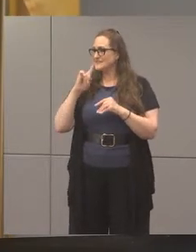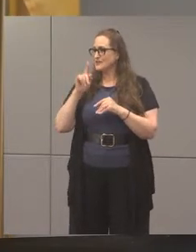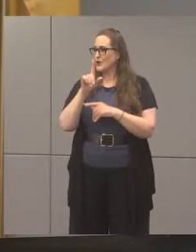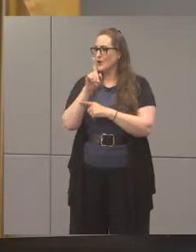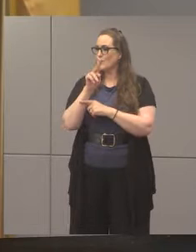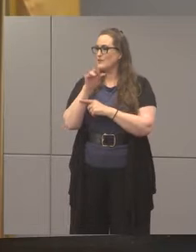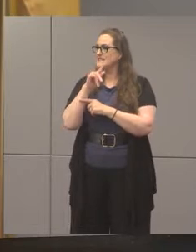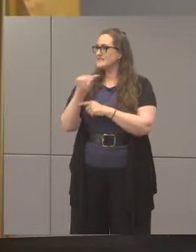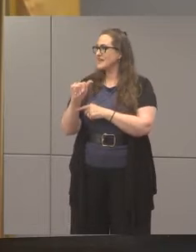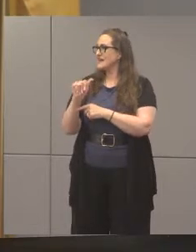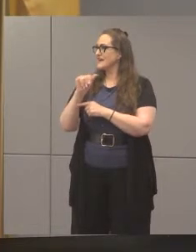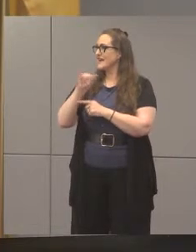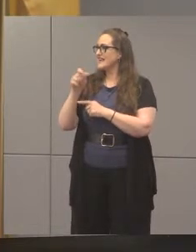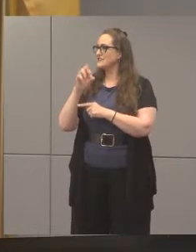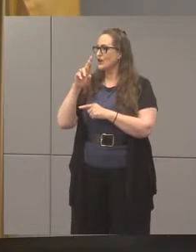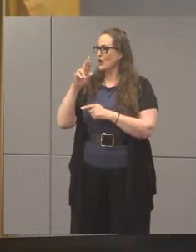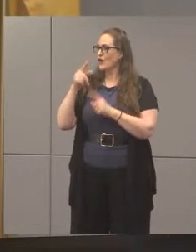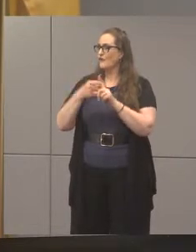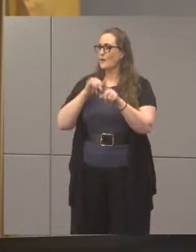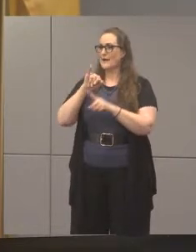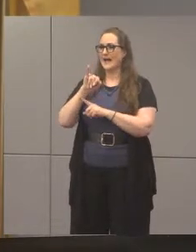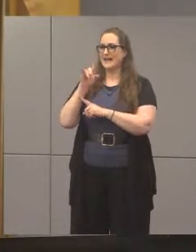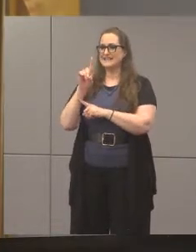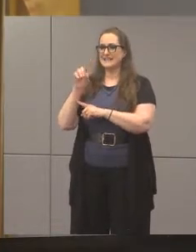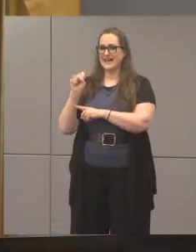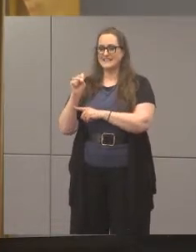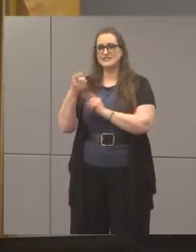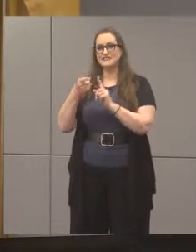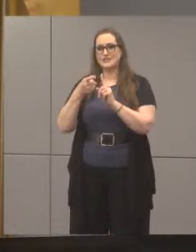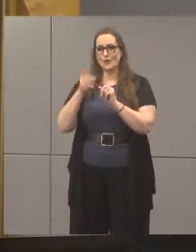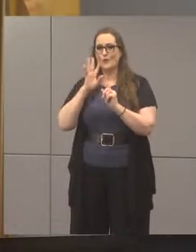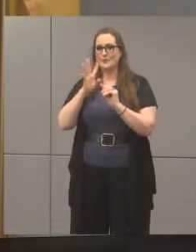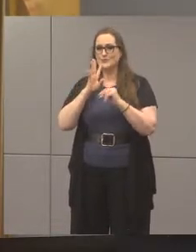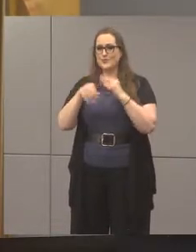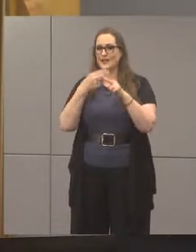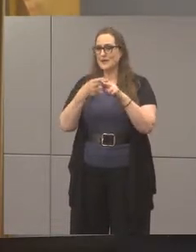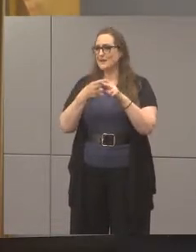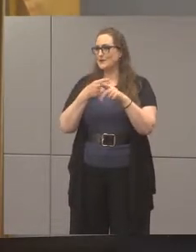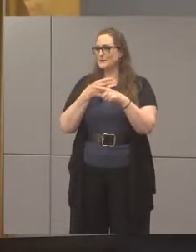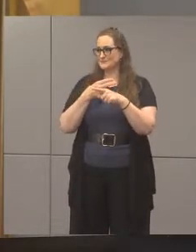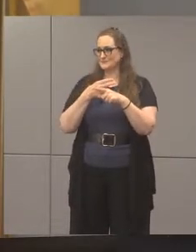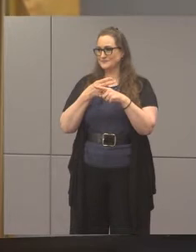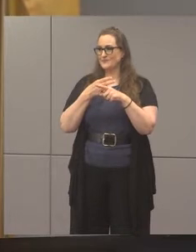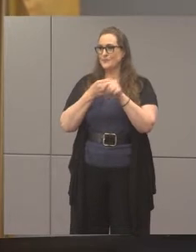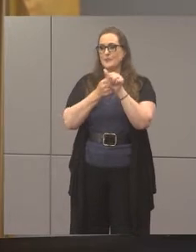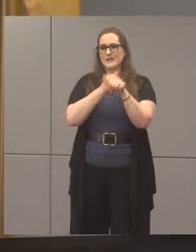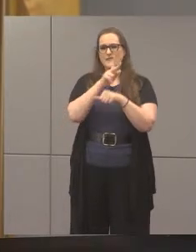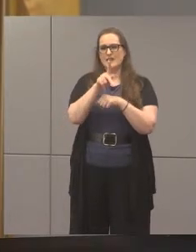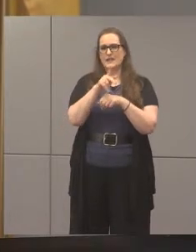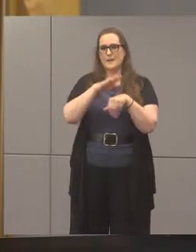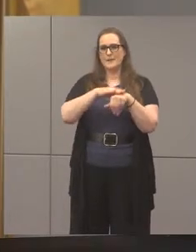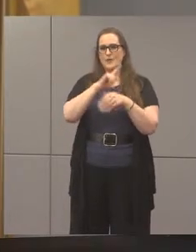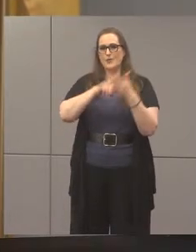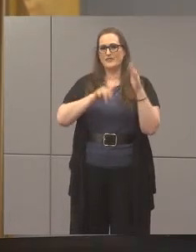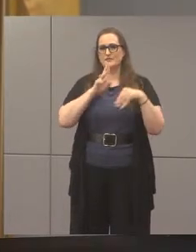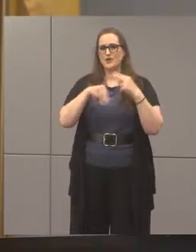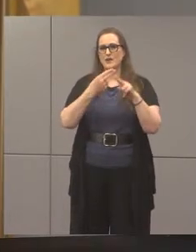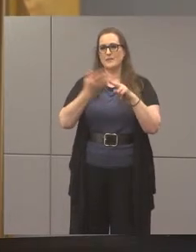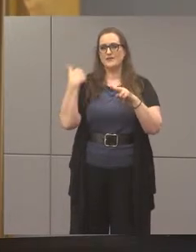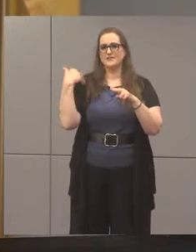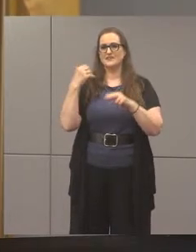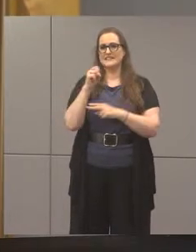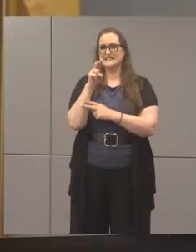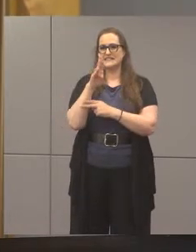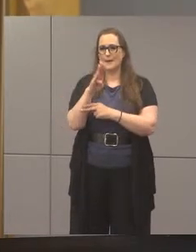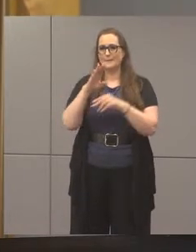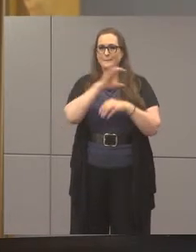Azar from IDS. They'll be talking about following up on what they've talked about in the